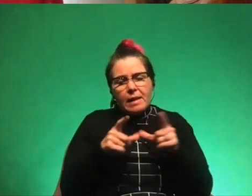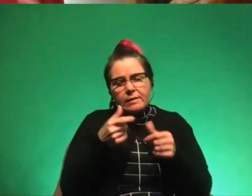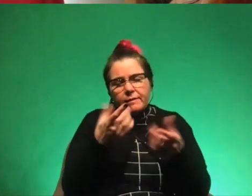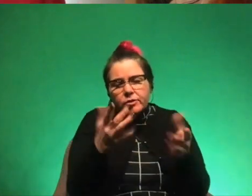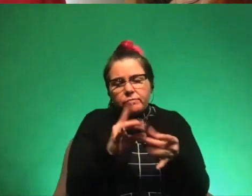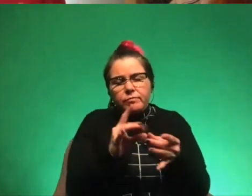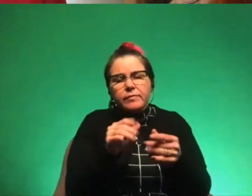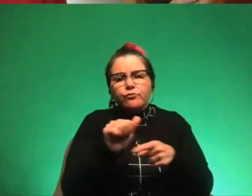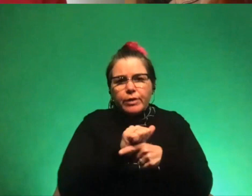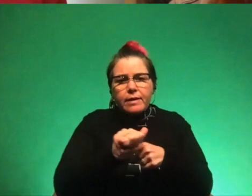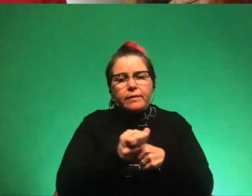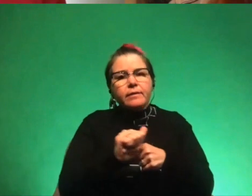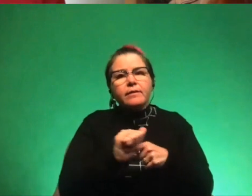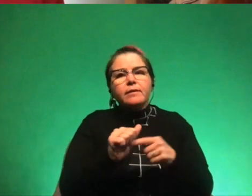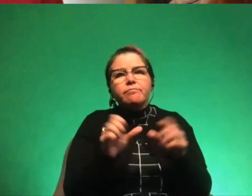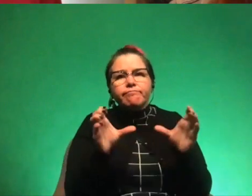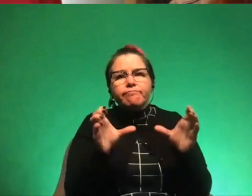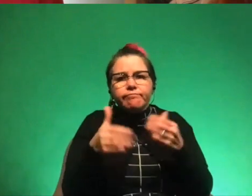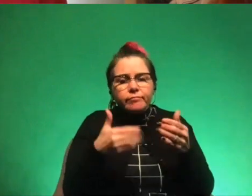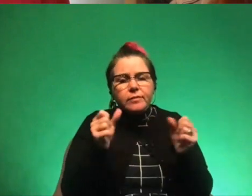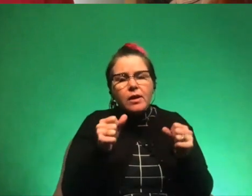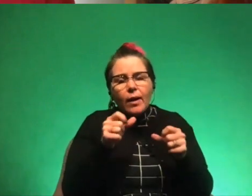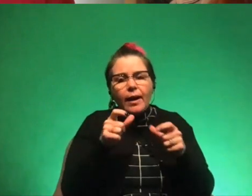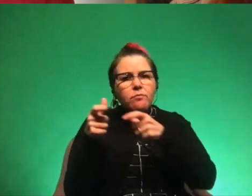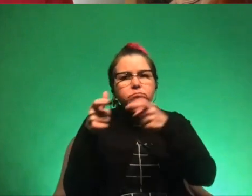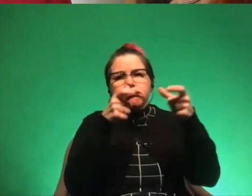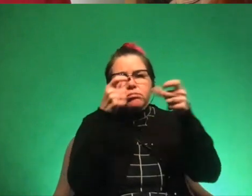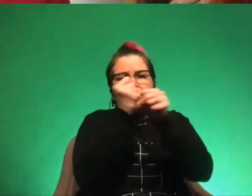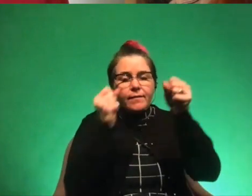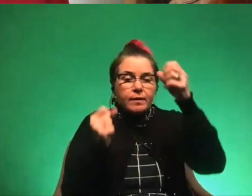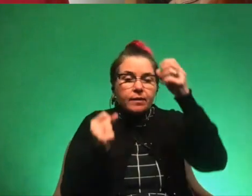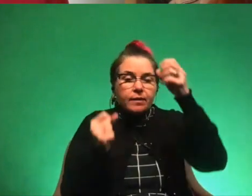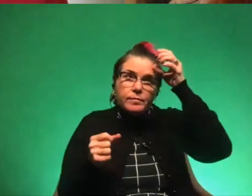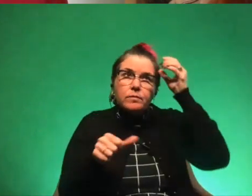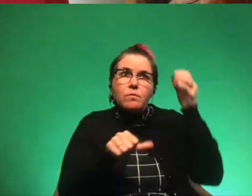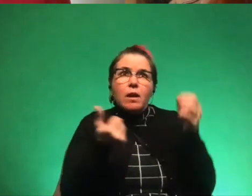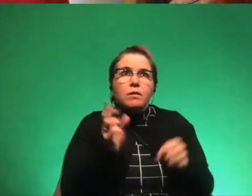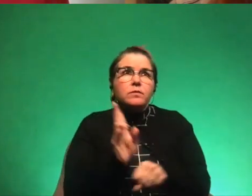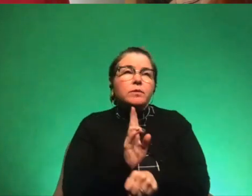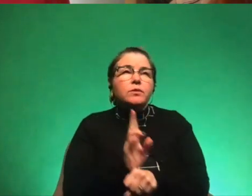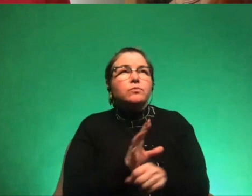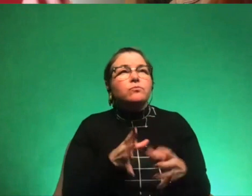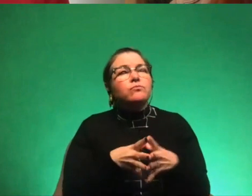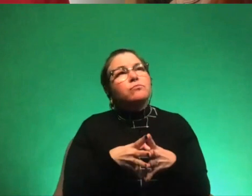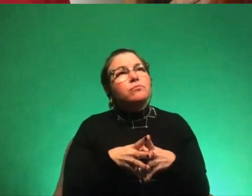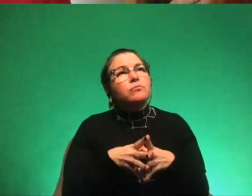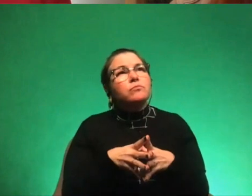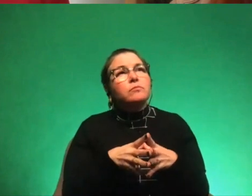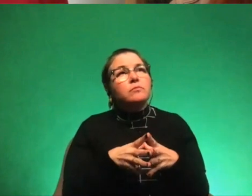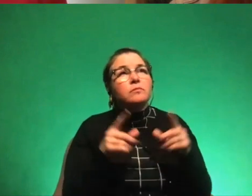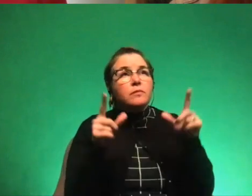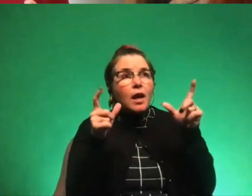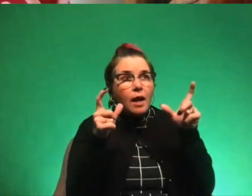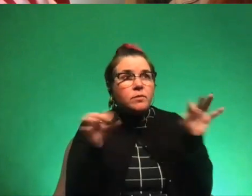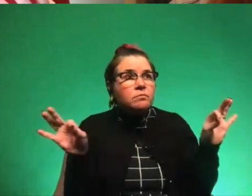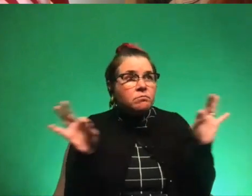did training and certification to be able to fly that safely. What else do we use? Cameras are really